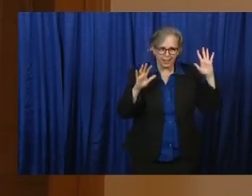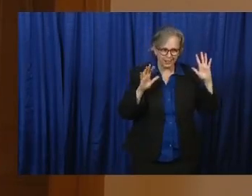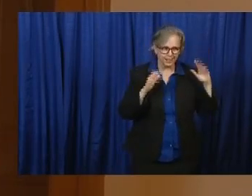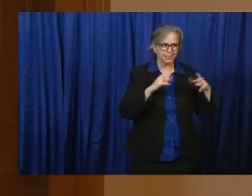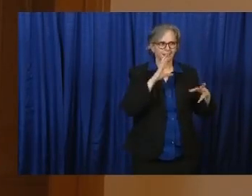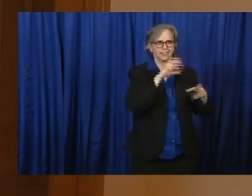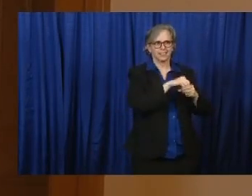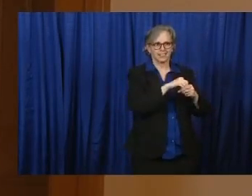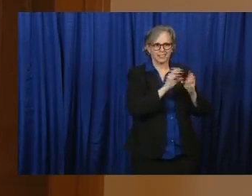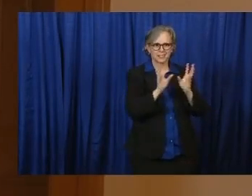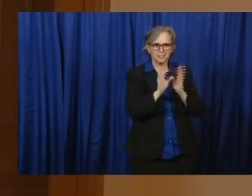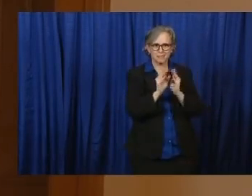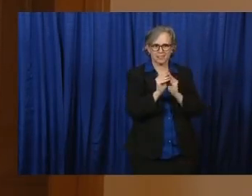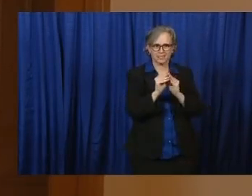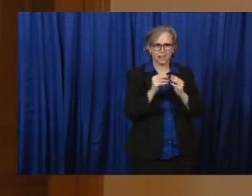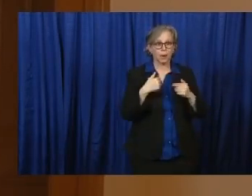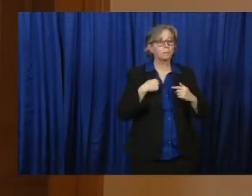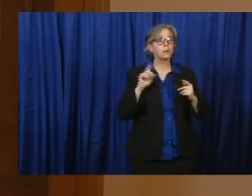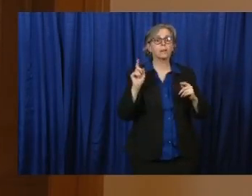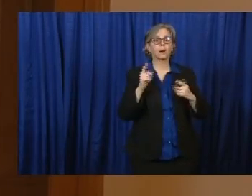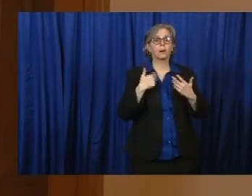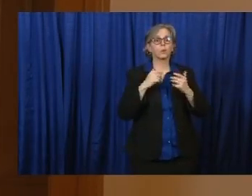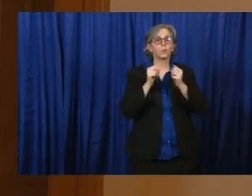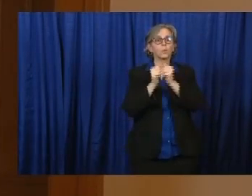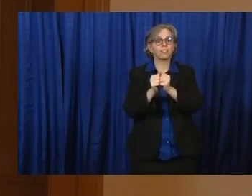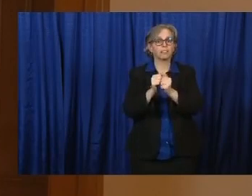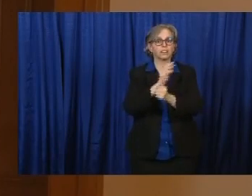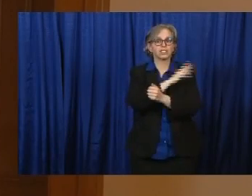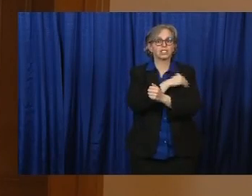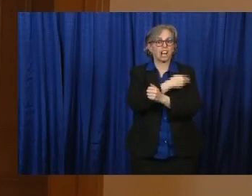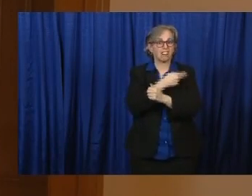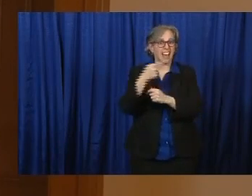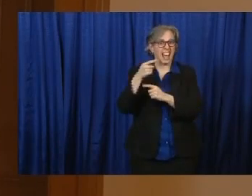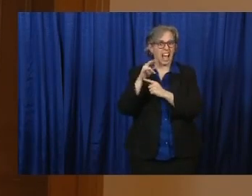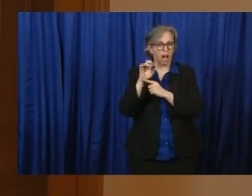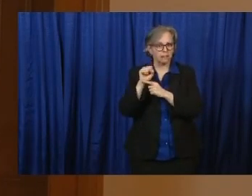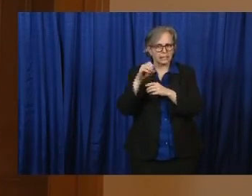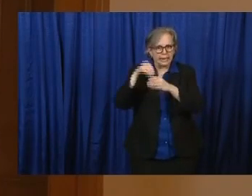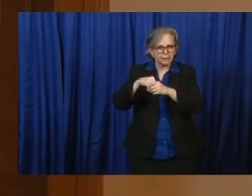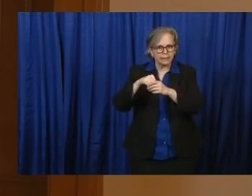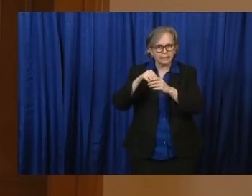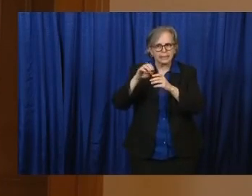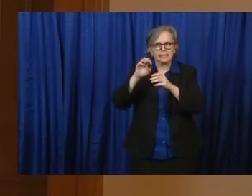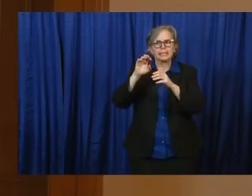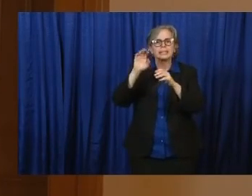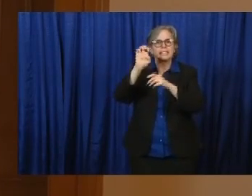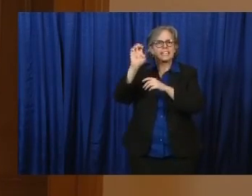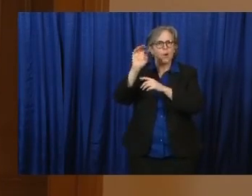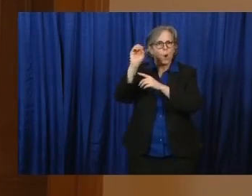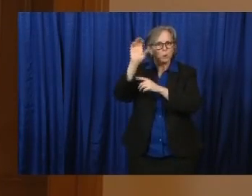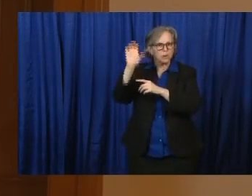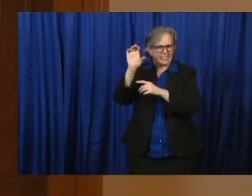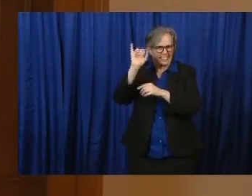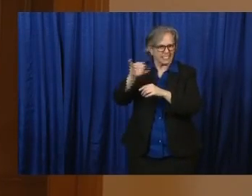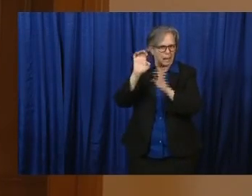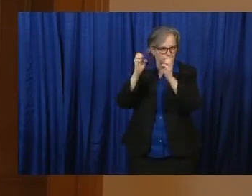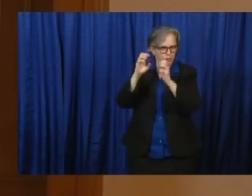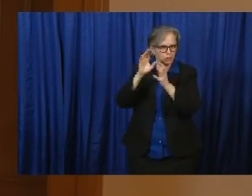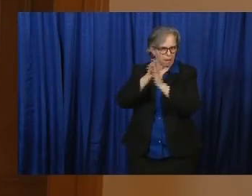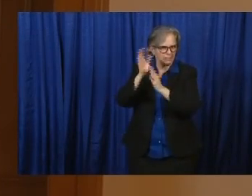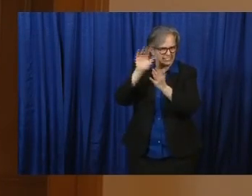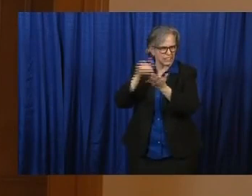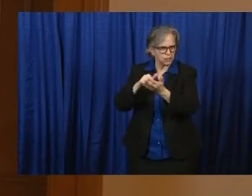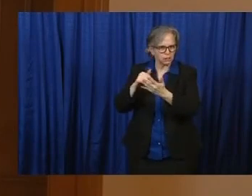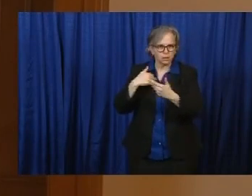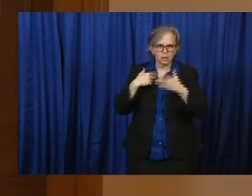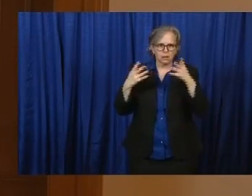out with General Harris at the Emergency Operating Center, where we've been doing a lot of work. As he said, it's such a joy to work with